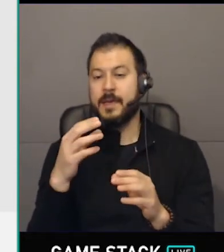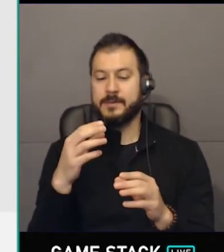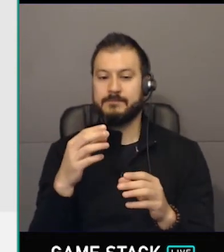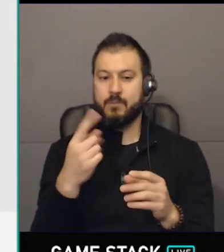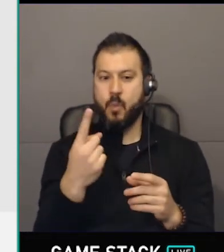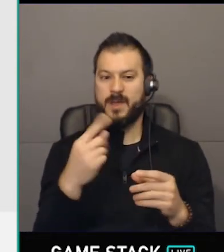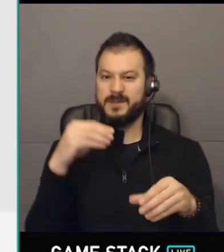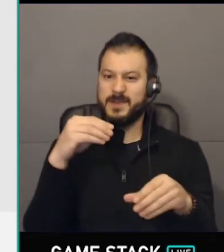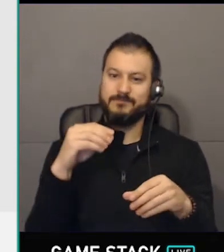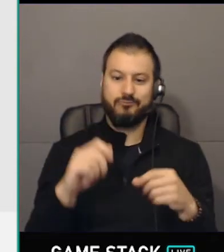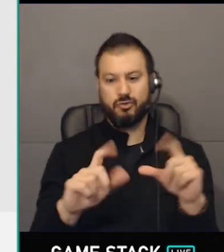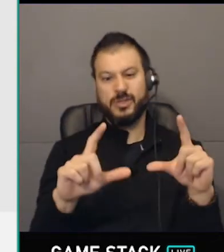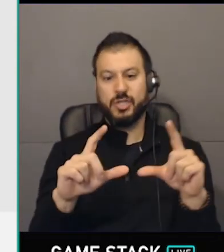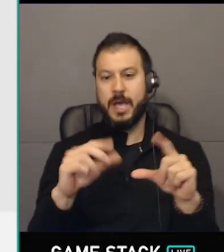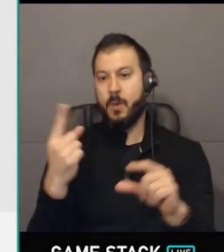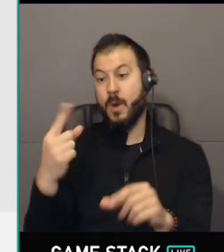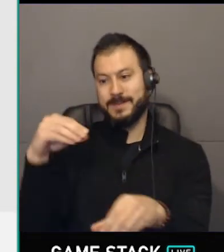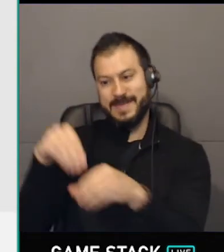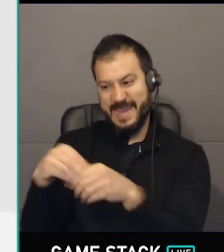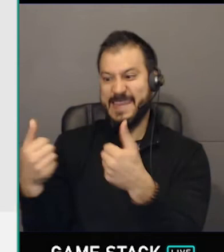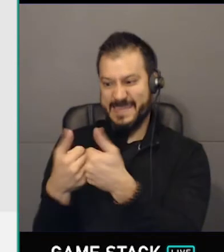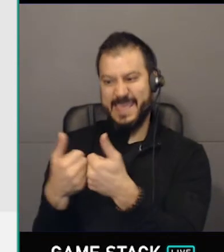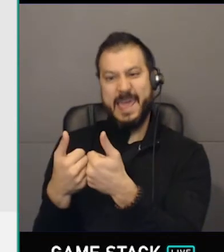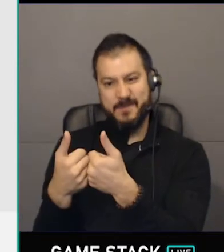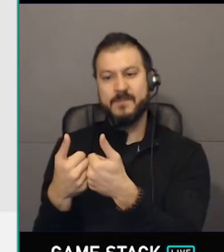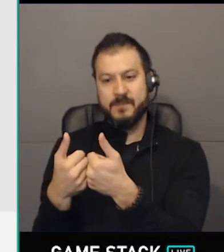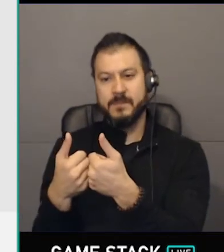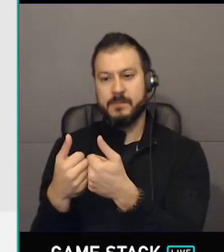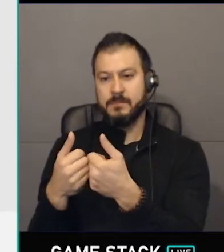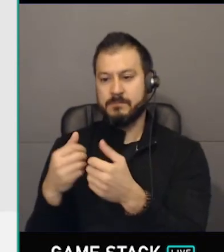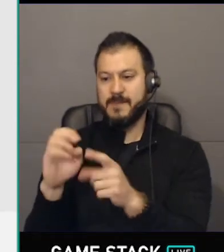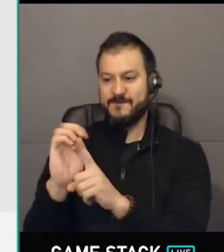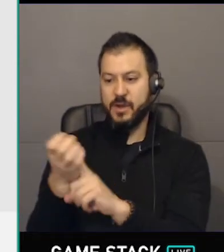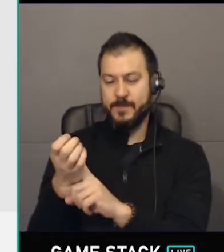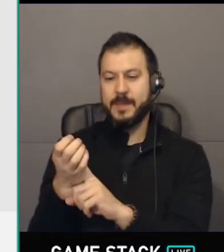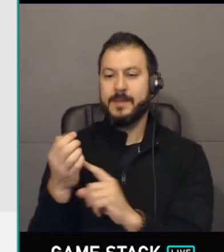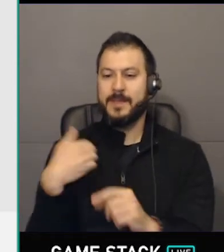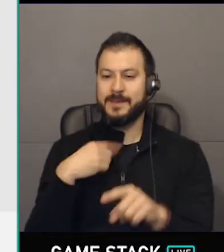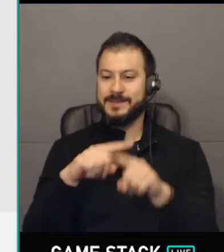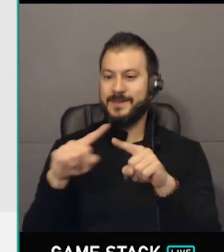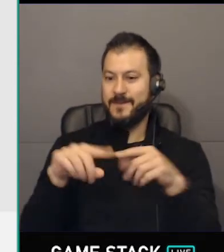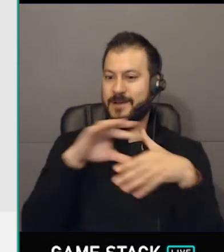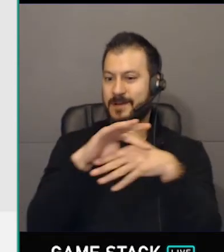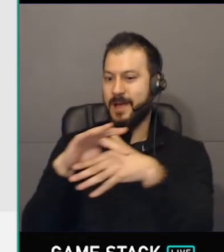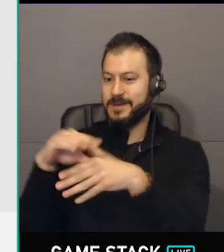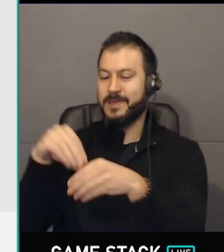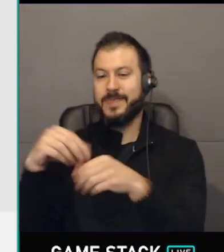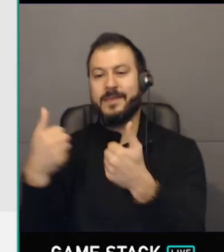in-engine scene. And these reflect the variety of environments and content in the game.